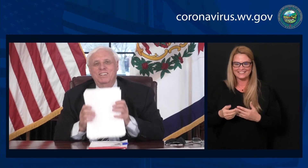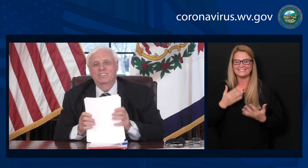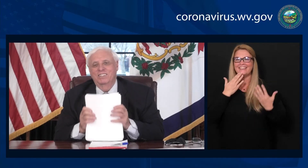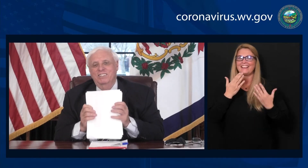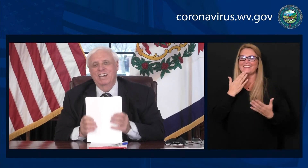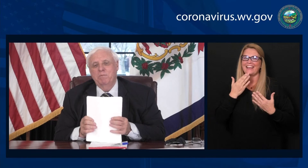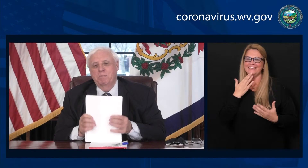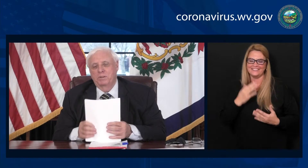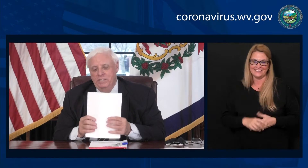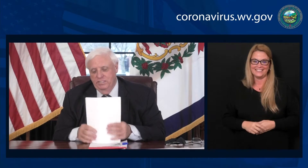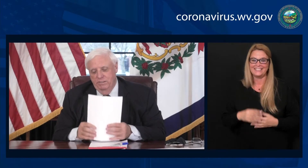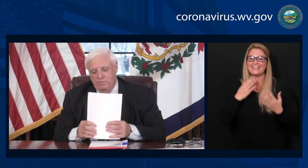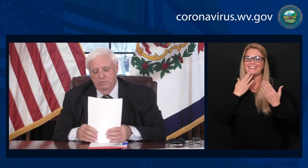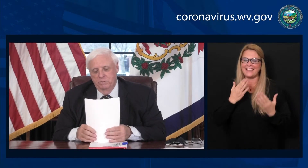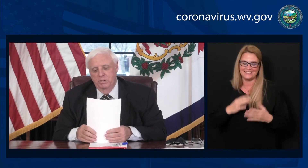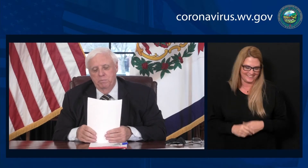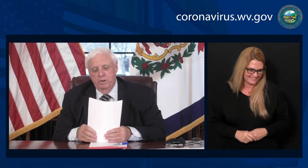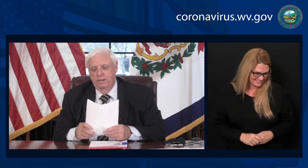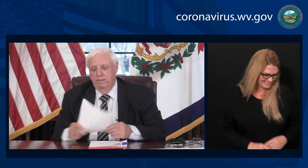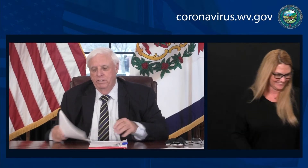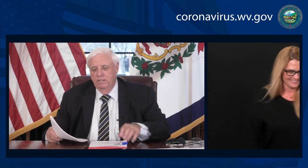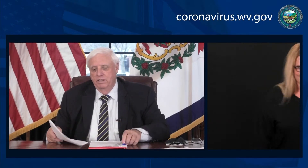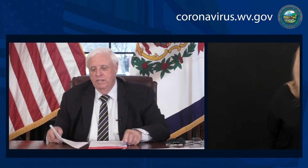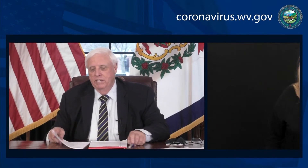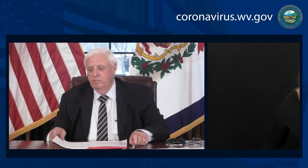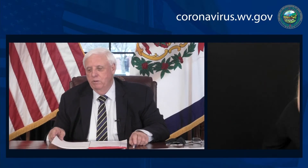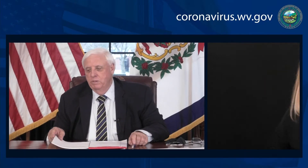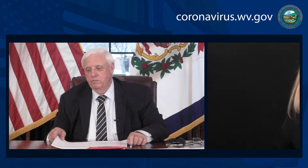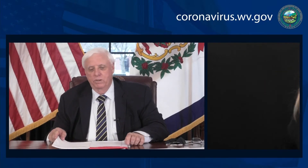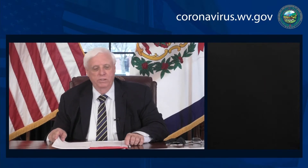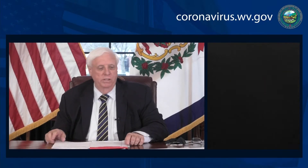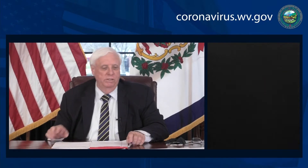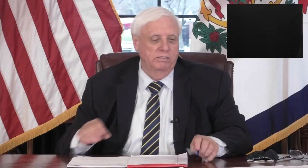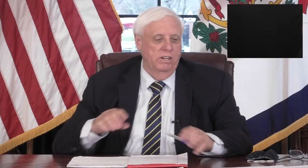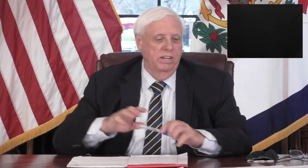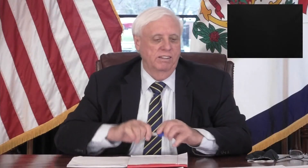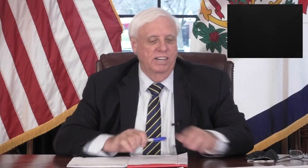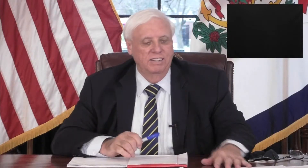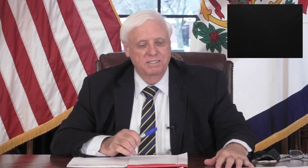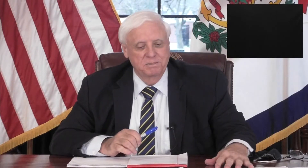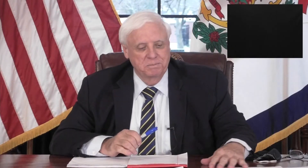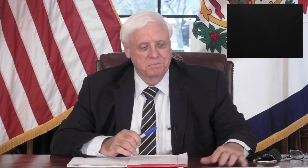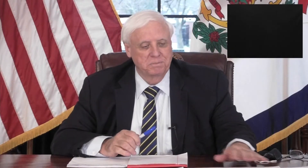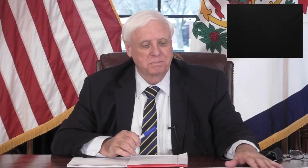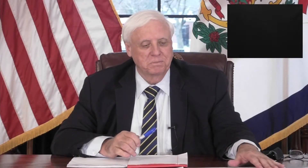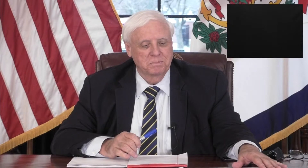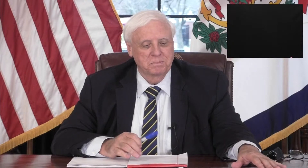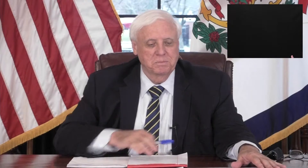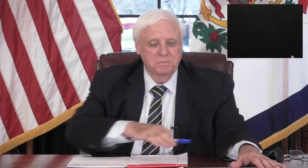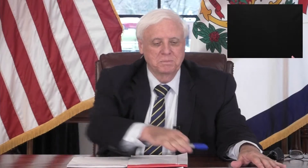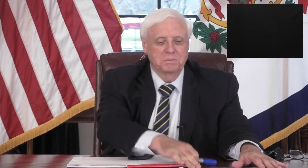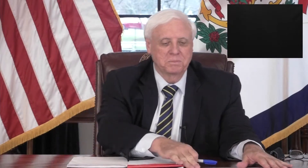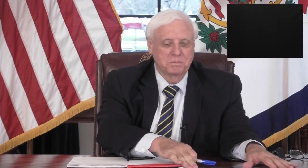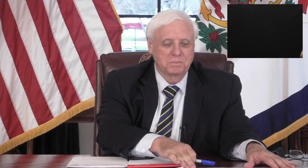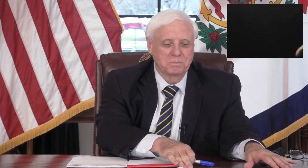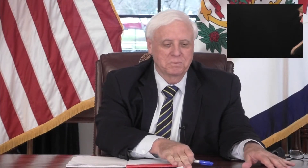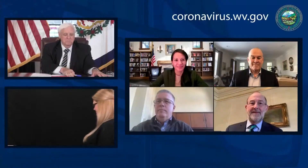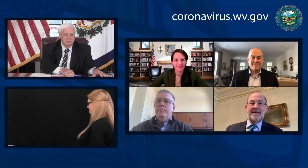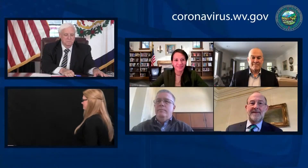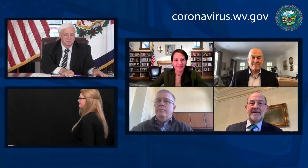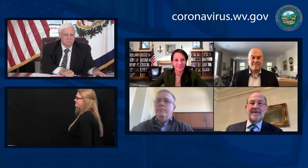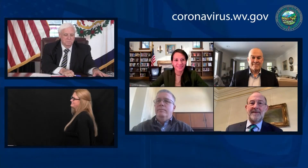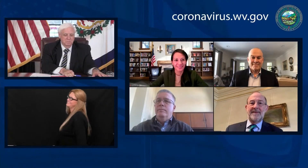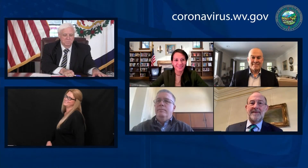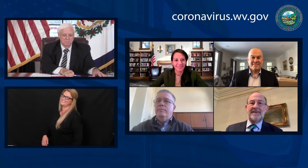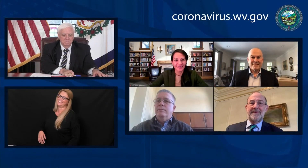be so good. Happy birthday, Jennifer. Really proud of you. Thank you so much for all you do. That's all I've got. All right, thank you, Governor, and happy